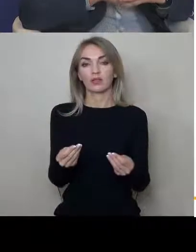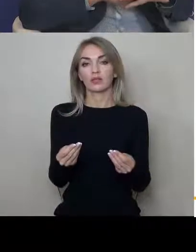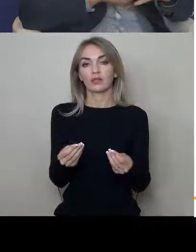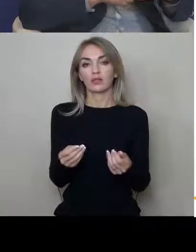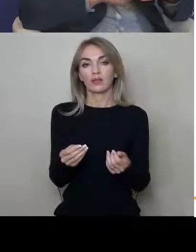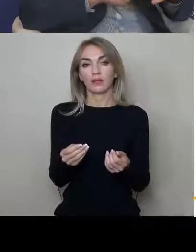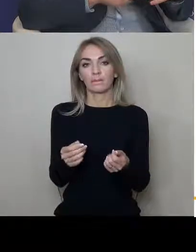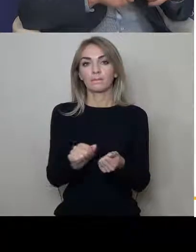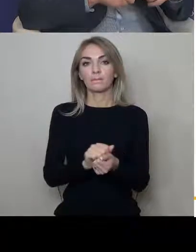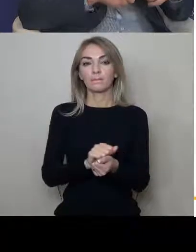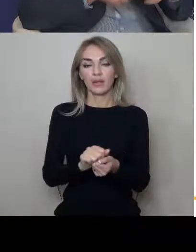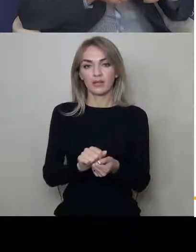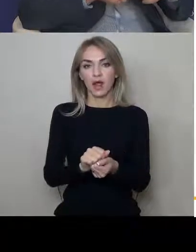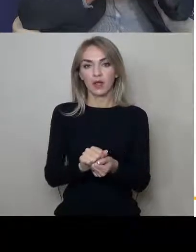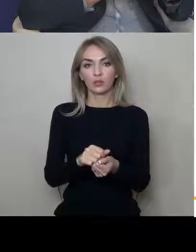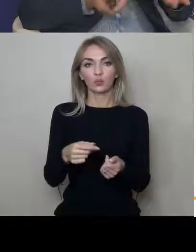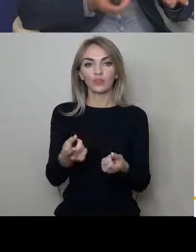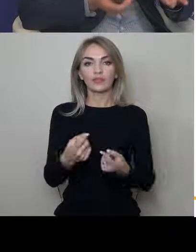so